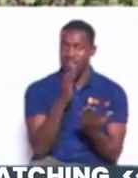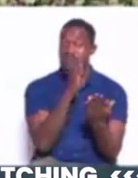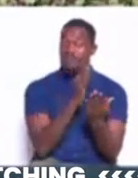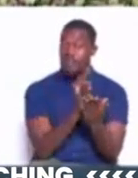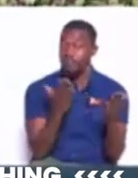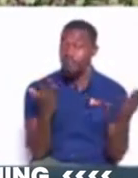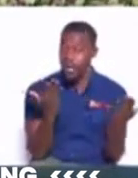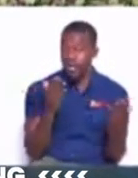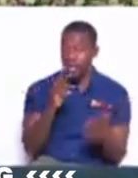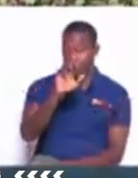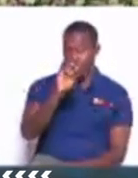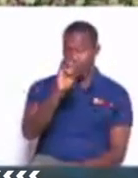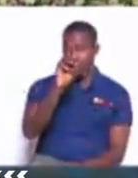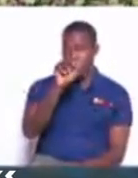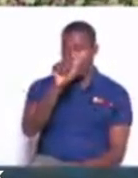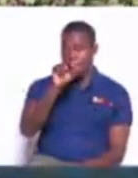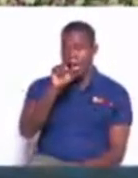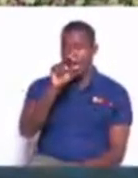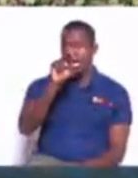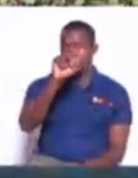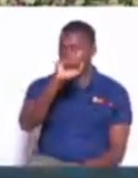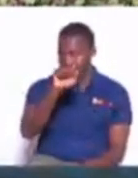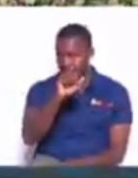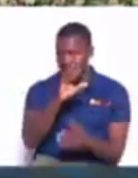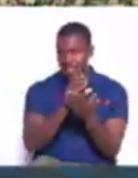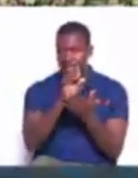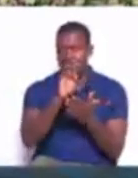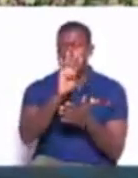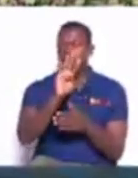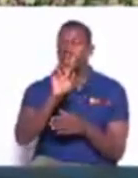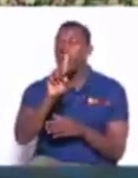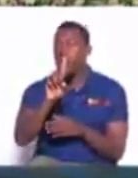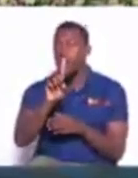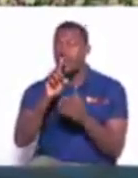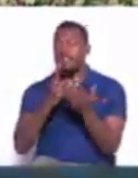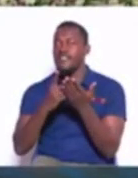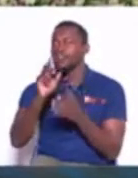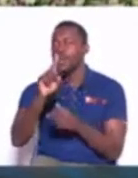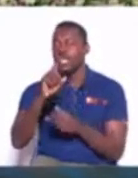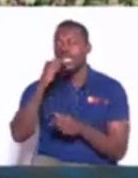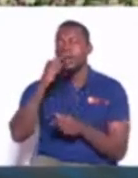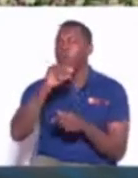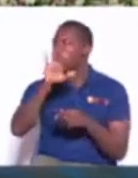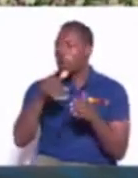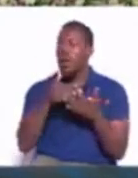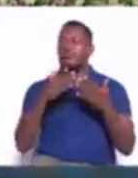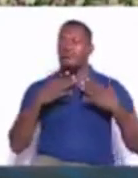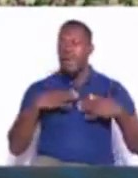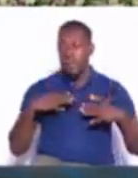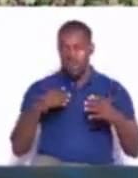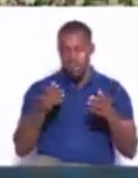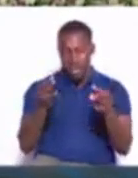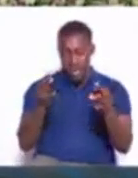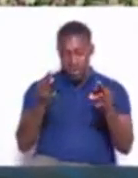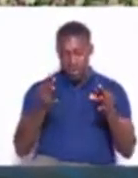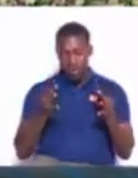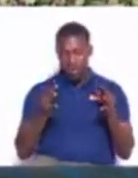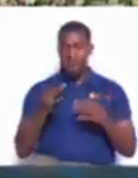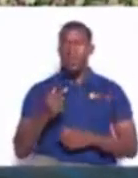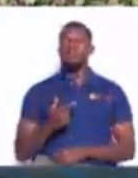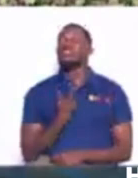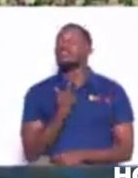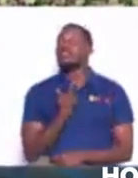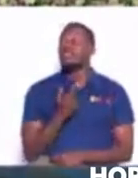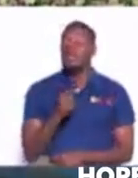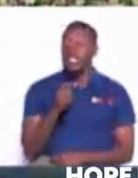12 says, every single one of us will give an account of ourselves to God. The judgment